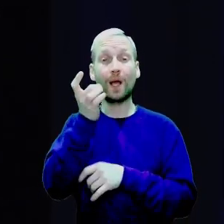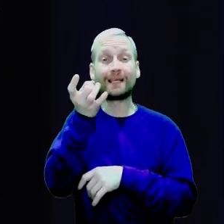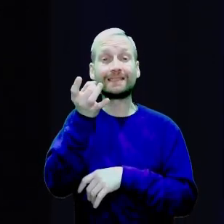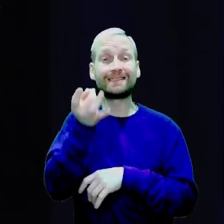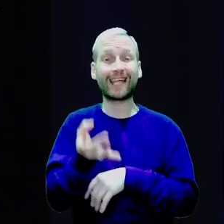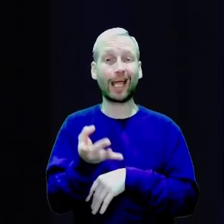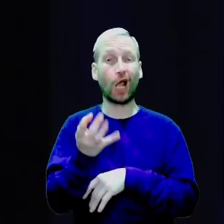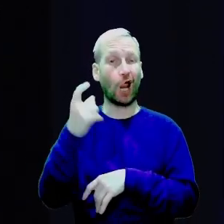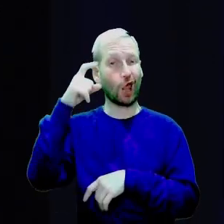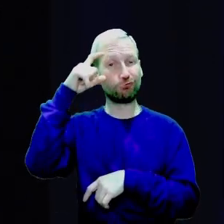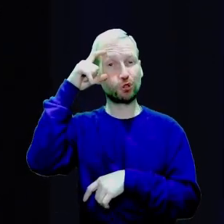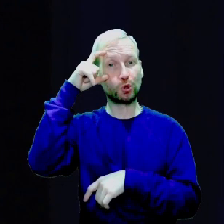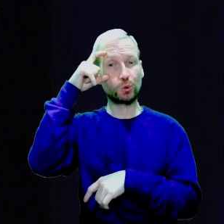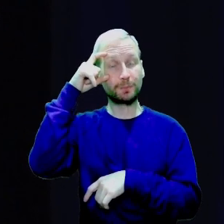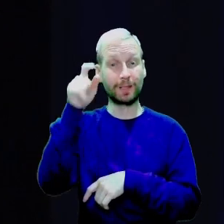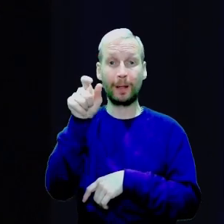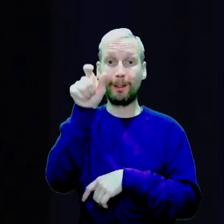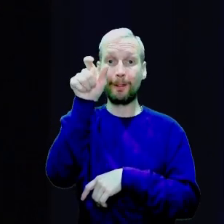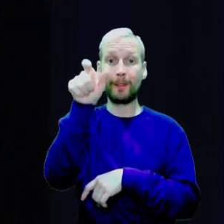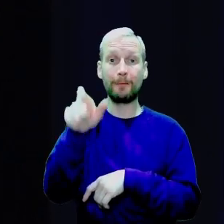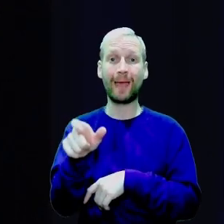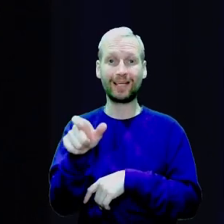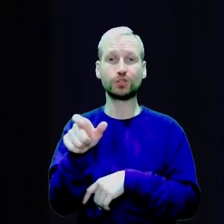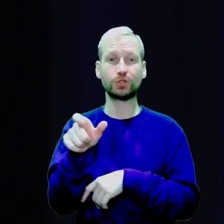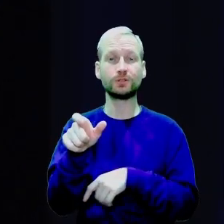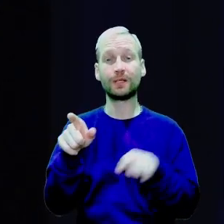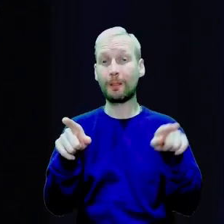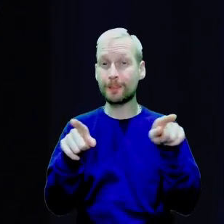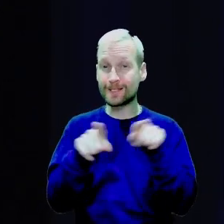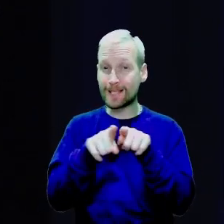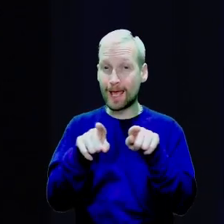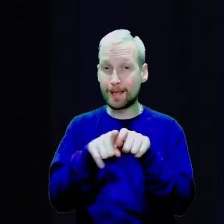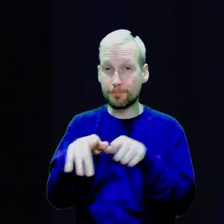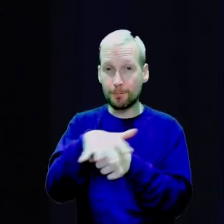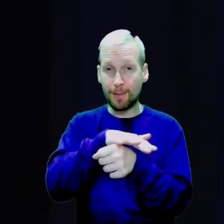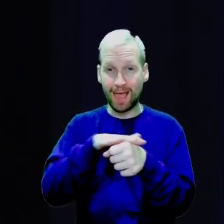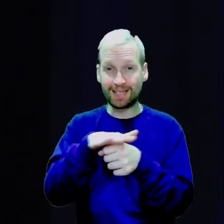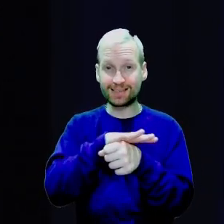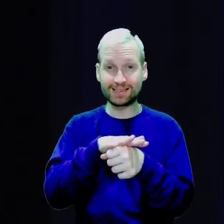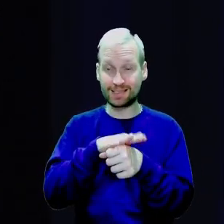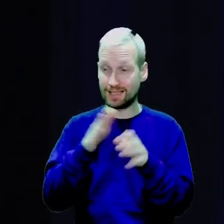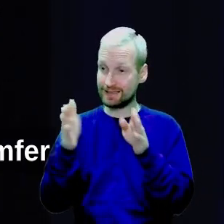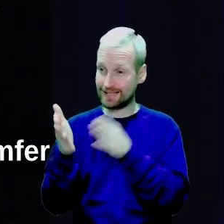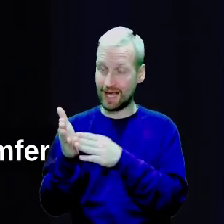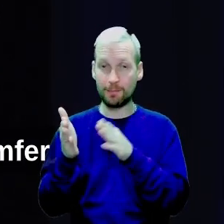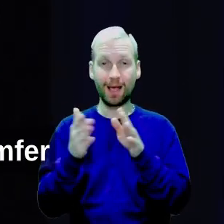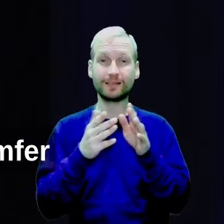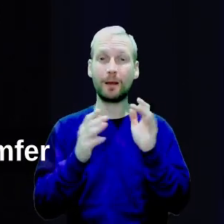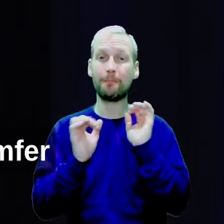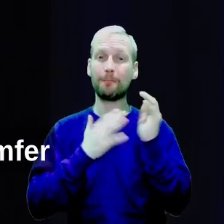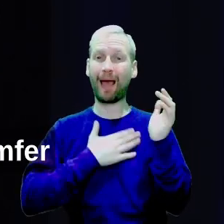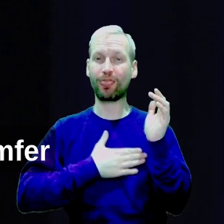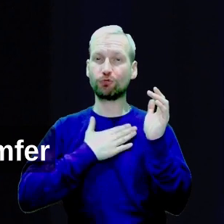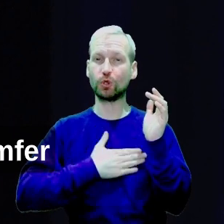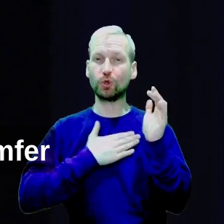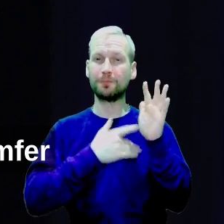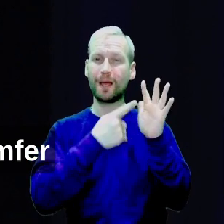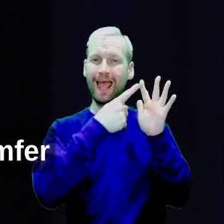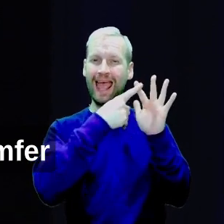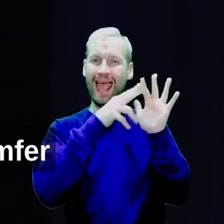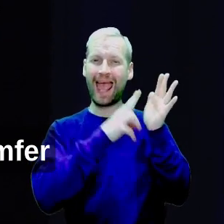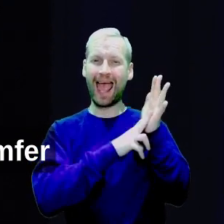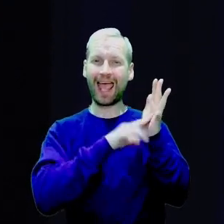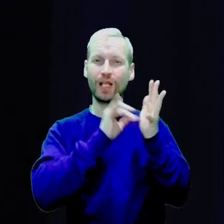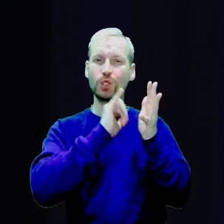that the patient is orientated on the same side as the ensuite, the sort of cupboard in the corner